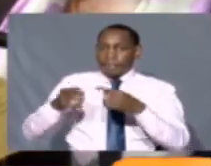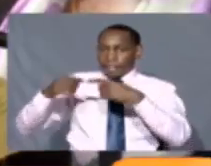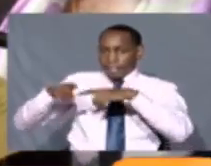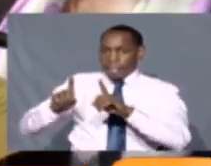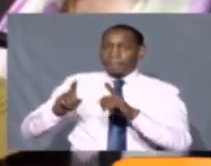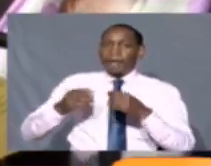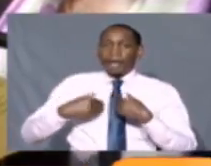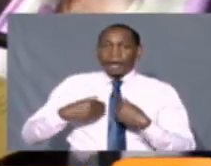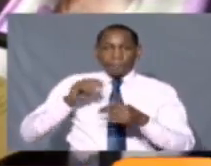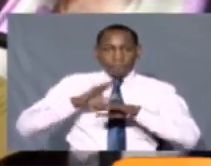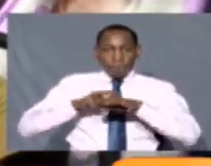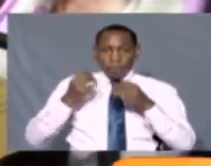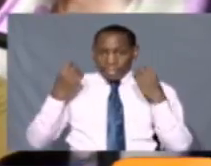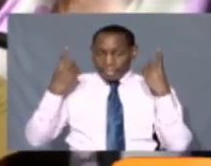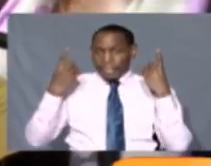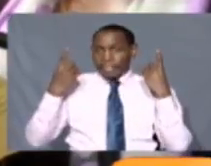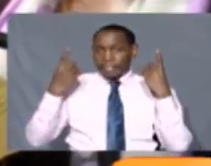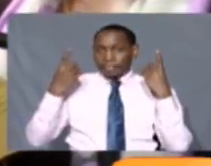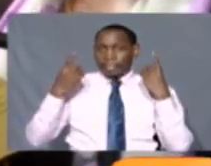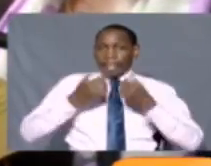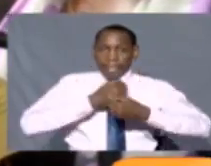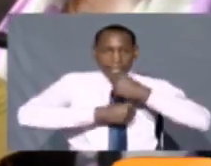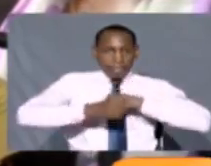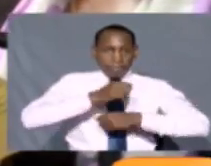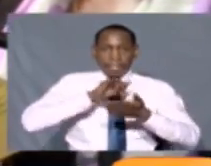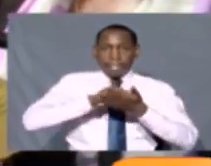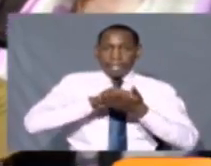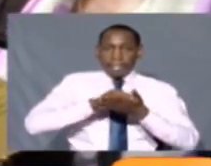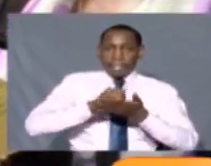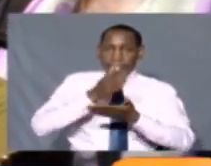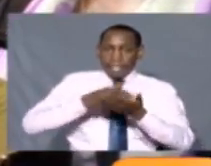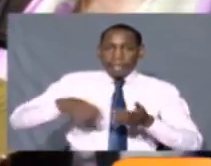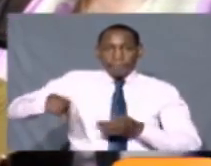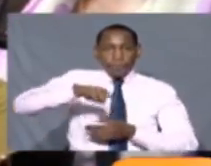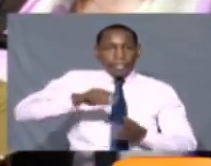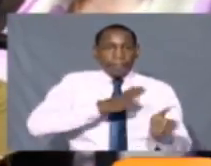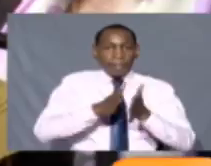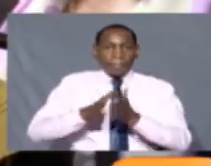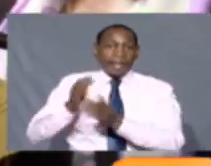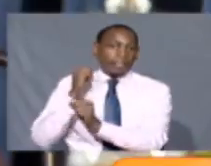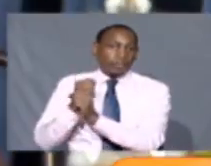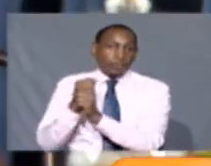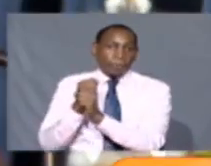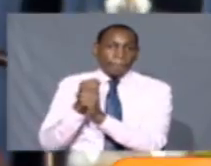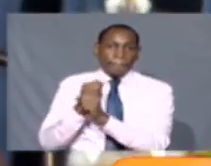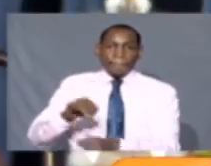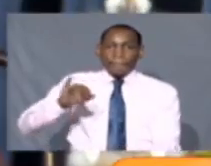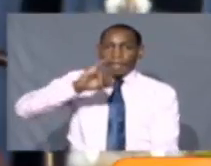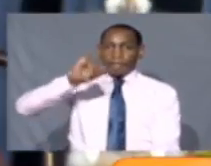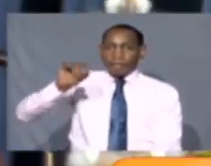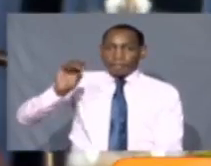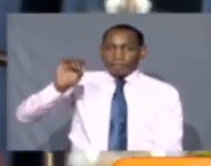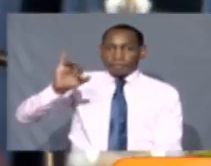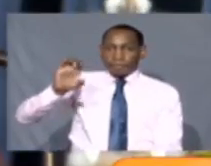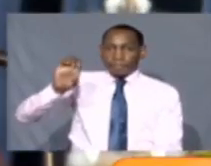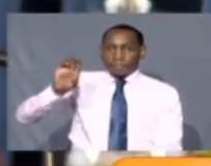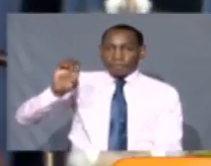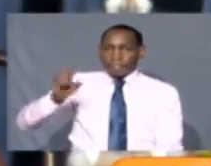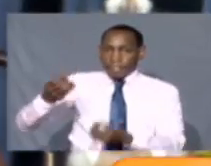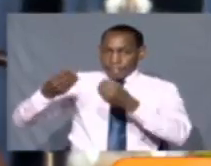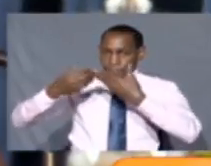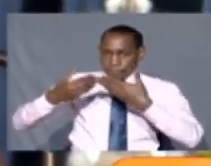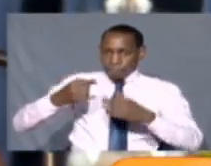good sense and reason to the actions that some of us were plotting to take. Joyce told me, you know, I